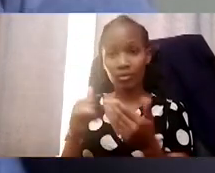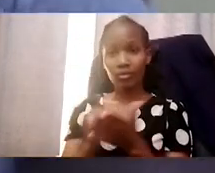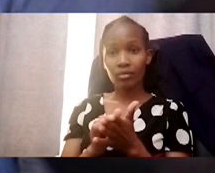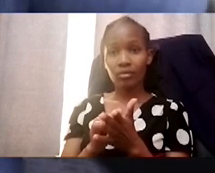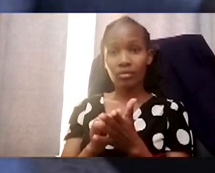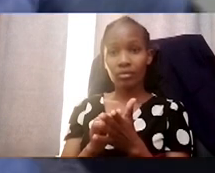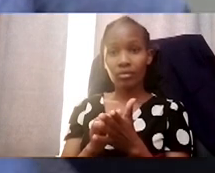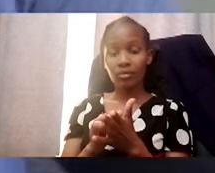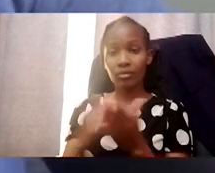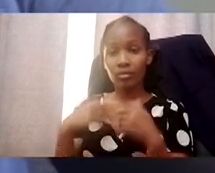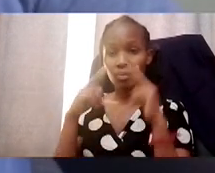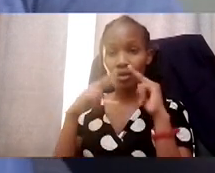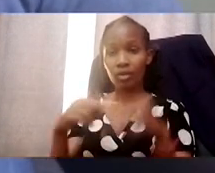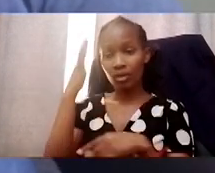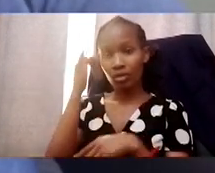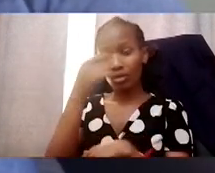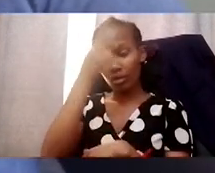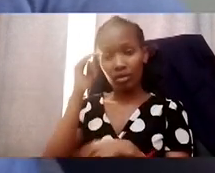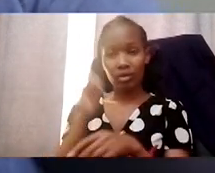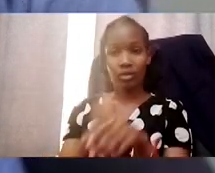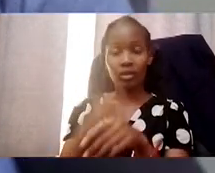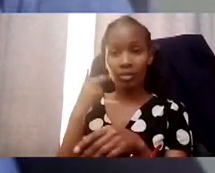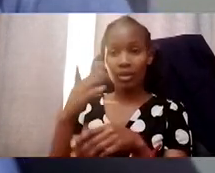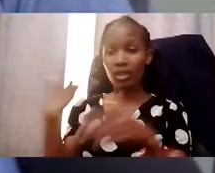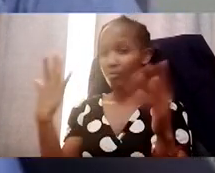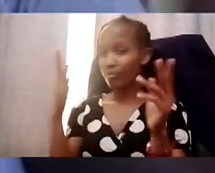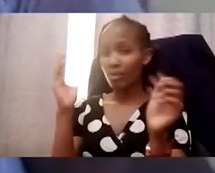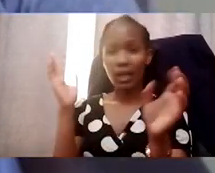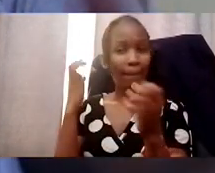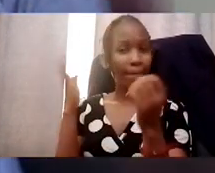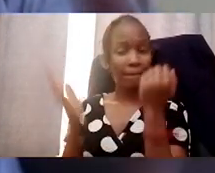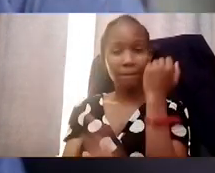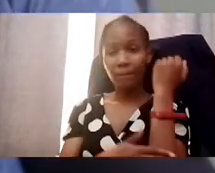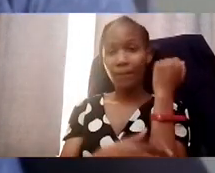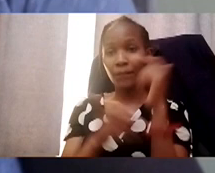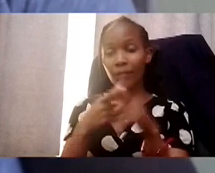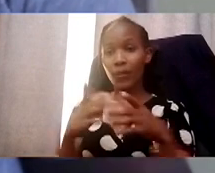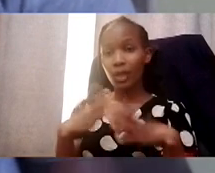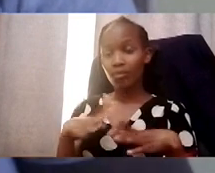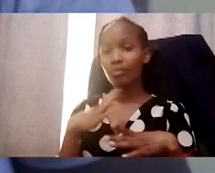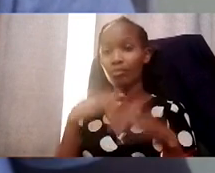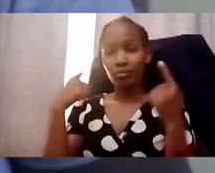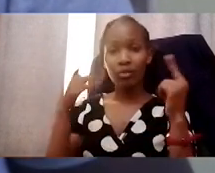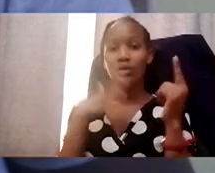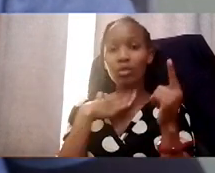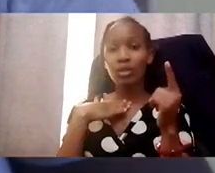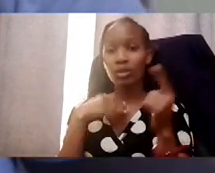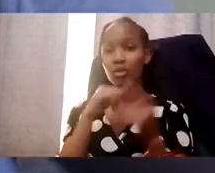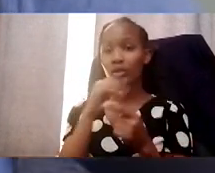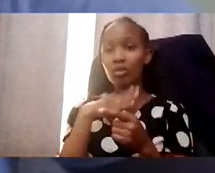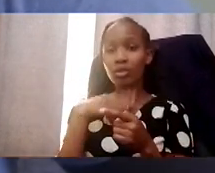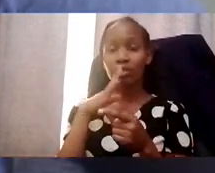peace, because when you see something really, really bad and these people survive, you don't want to be like them. So you want to make peace in where you